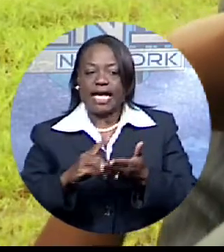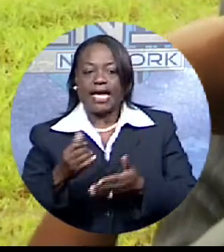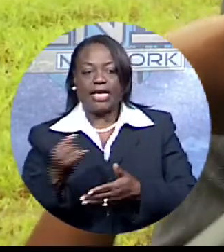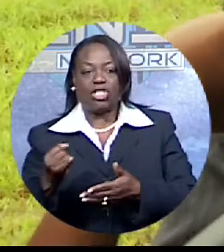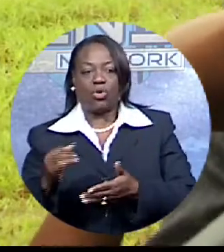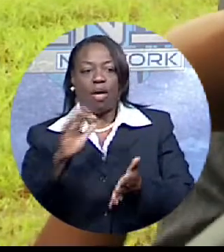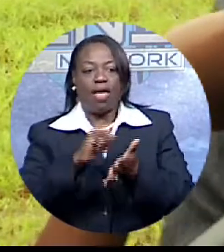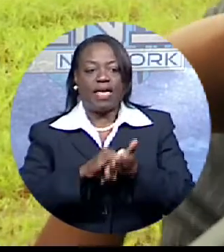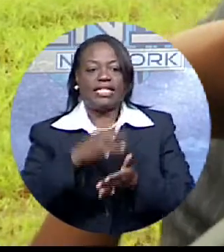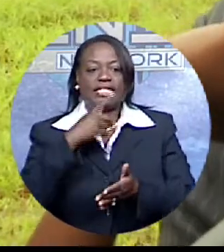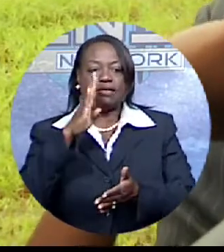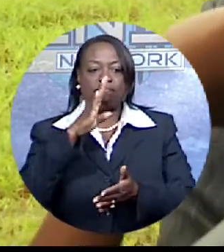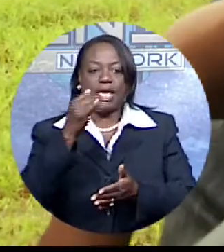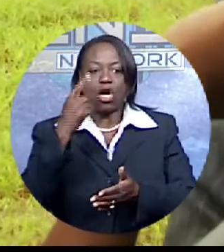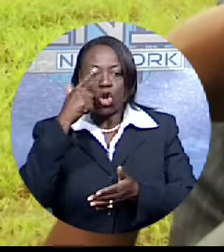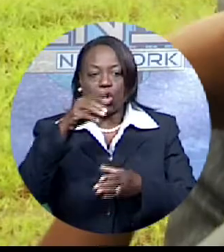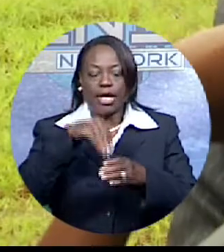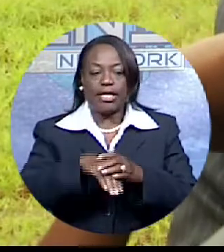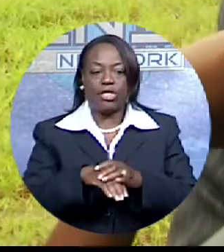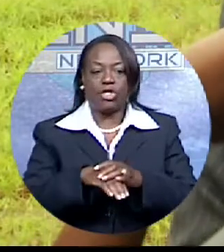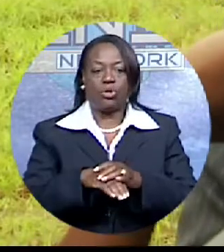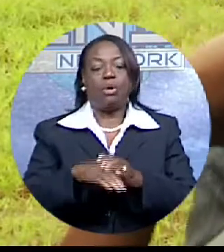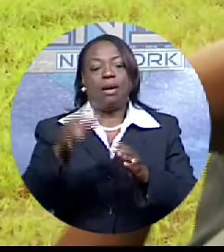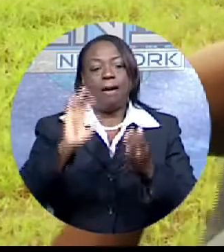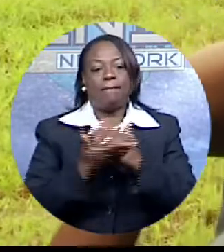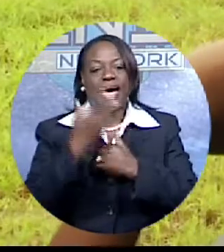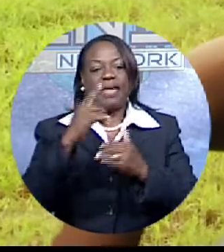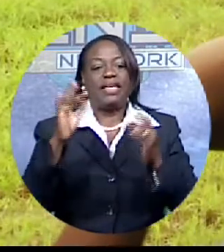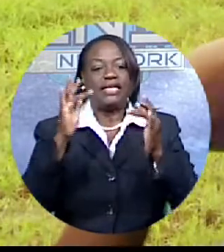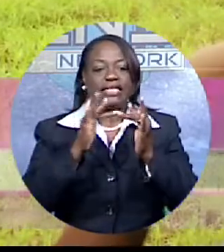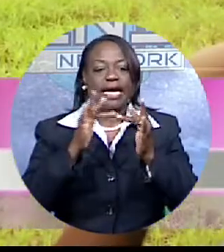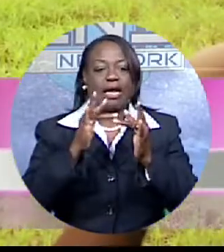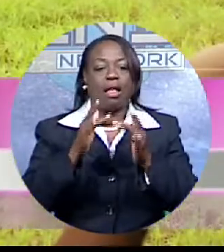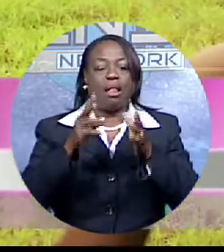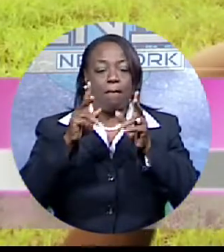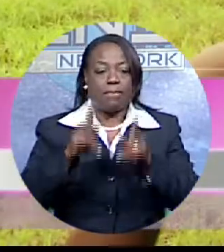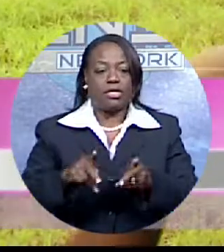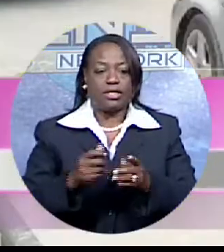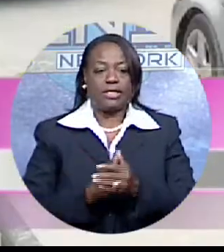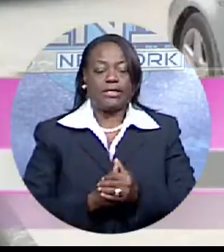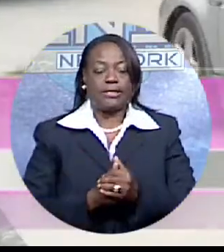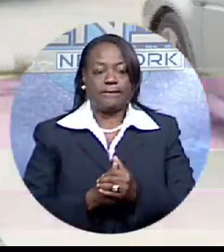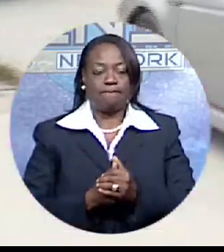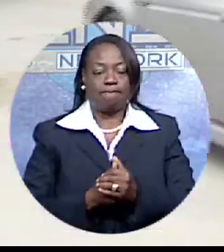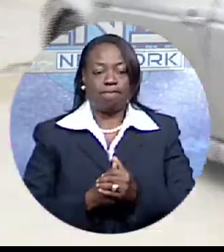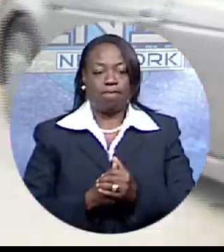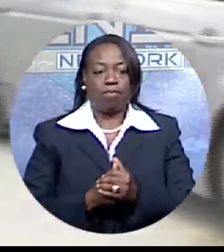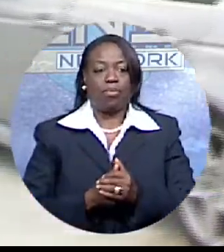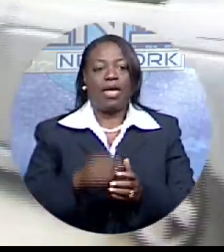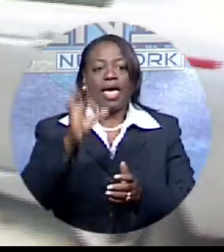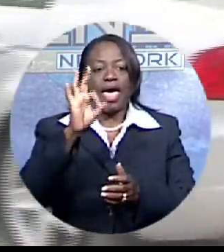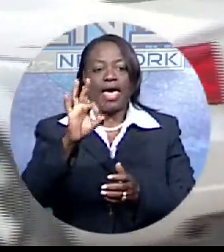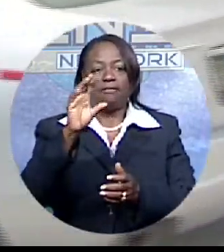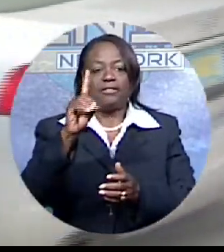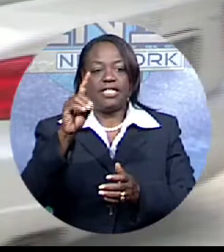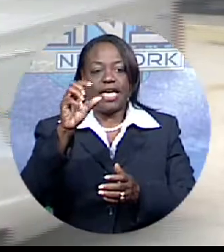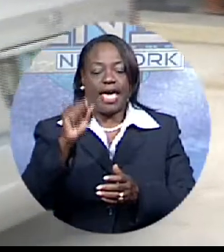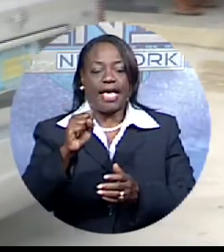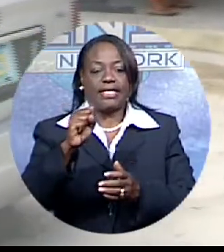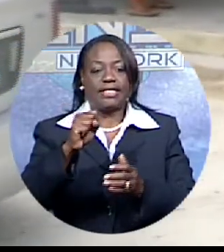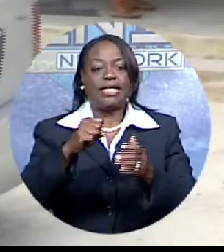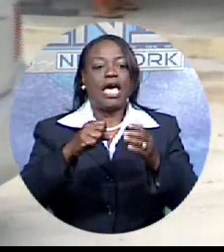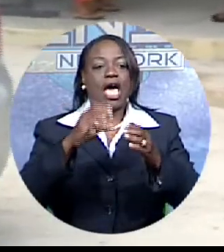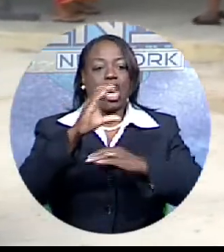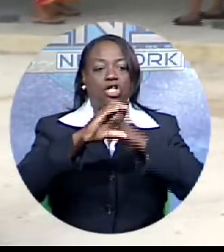into by the technocrats, and I just await their full report on it. FES Construction also built the